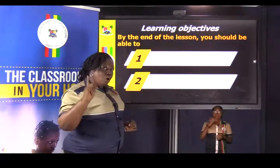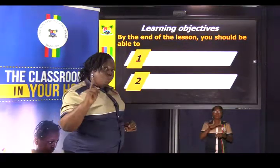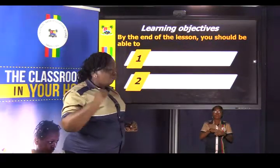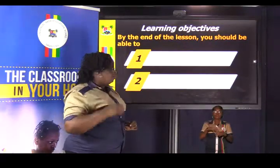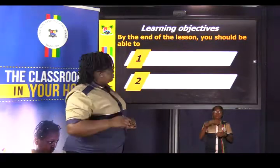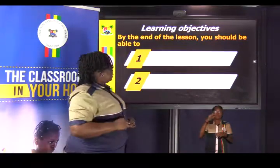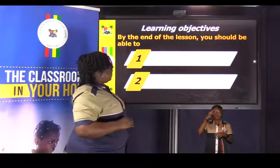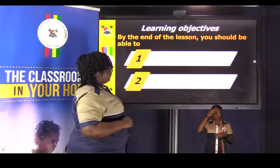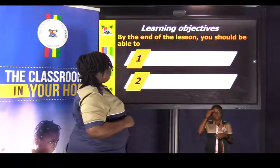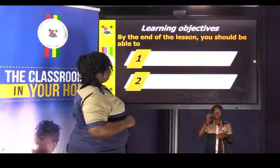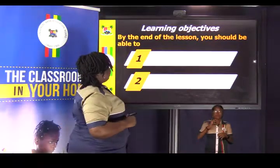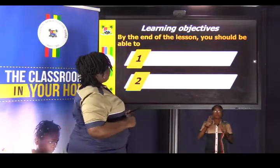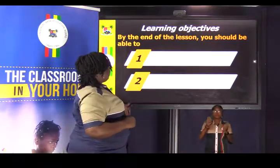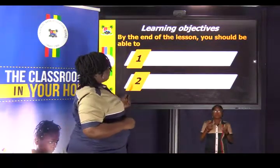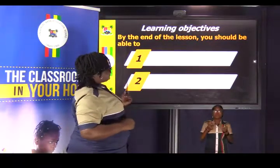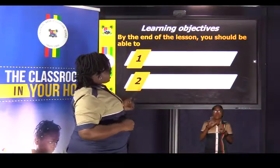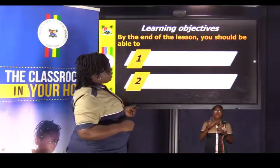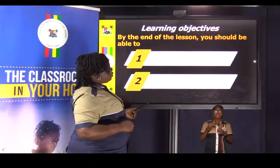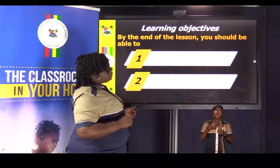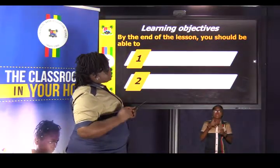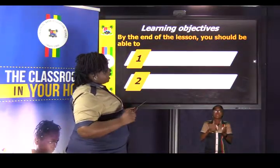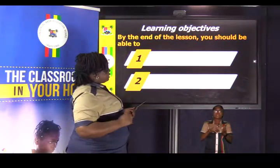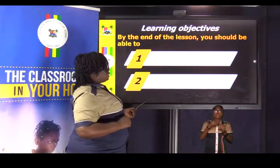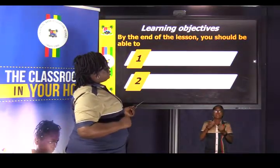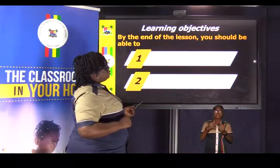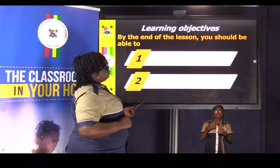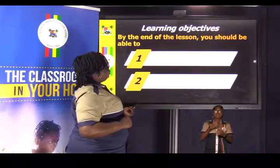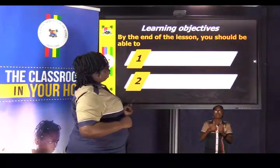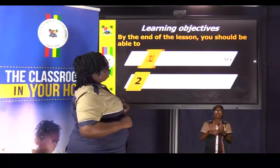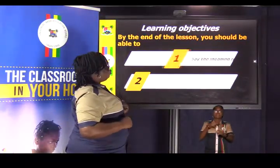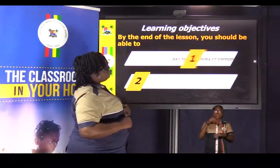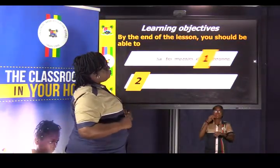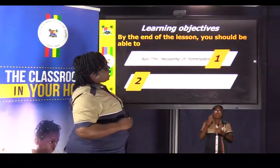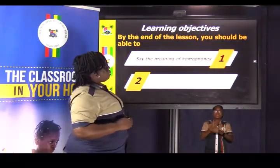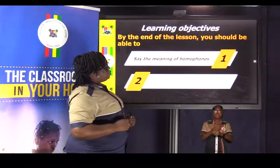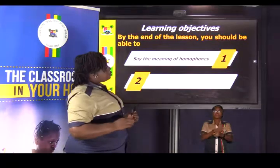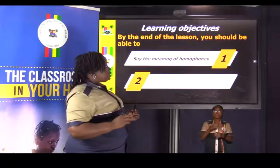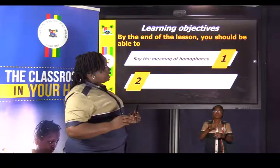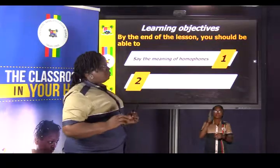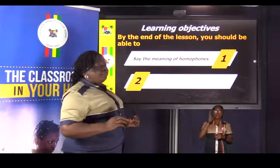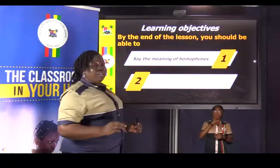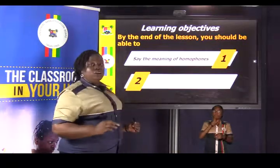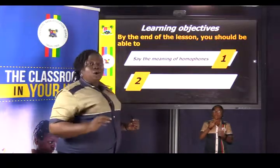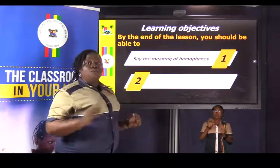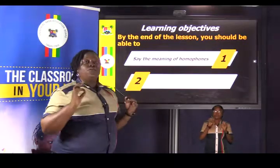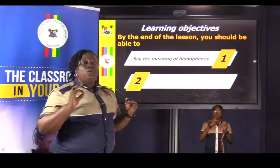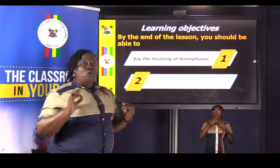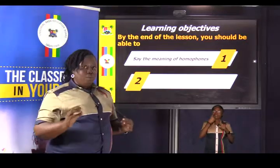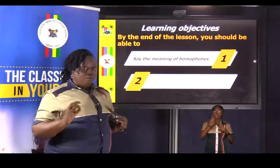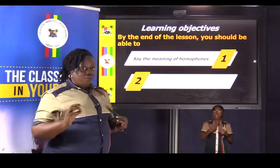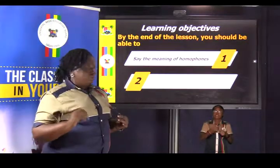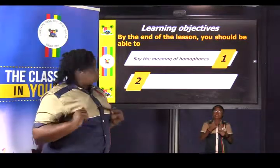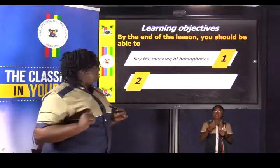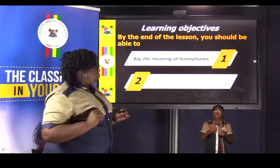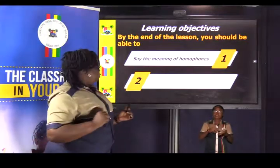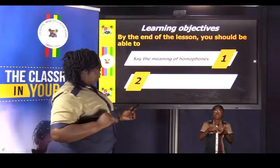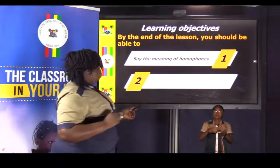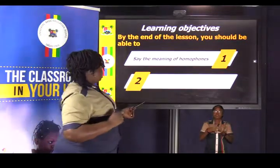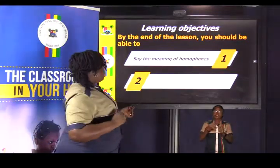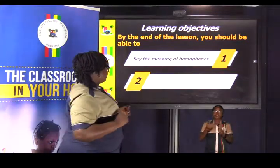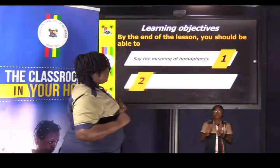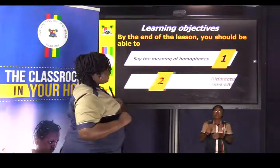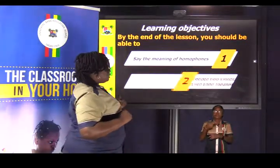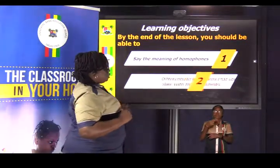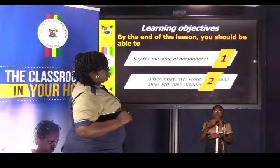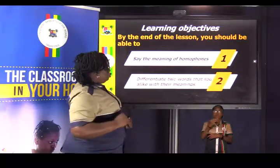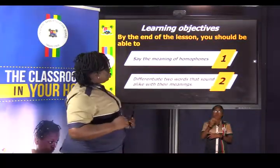at homophones. By the end of this lesson, you should be able to say the meaning of homophones.